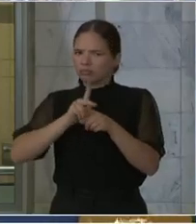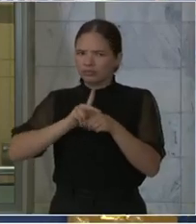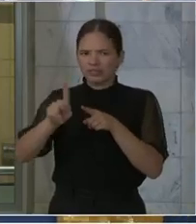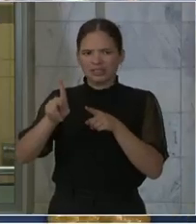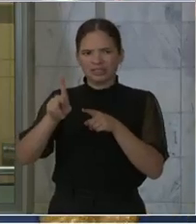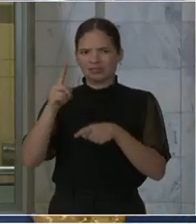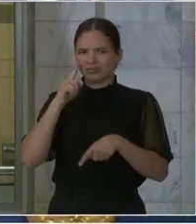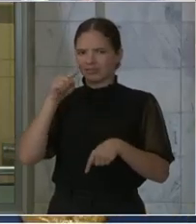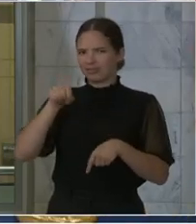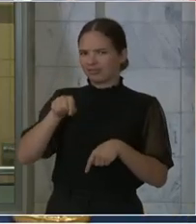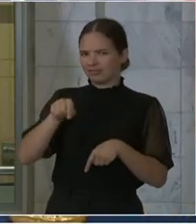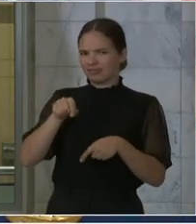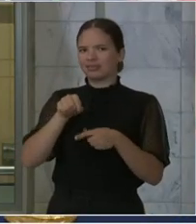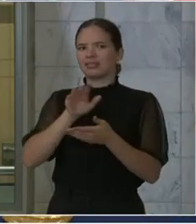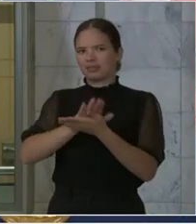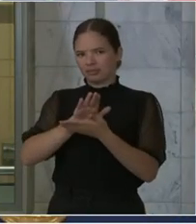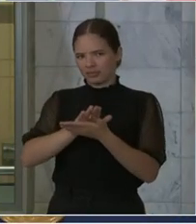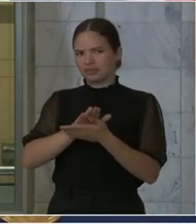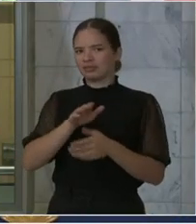Farabee.